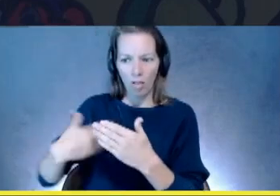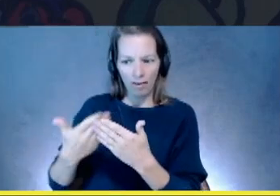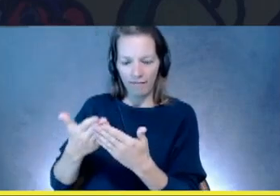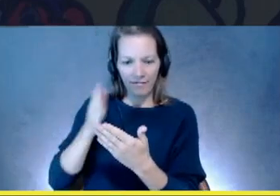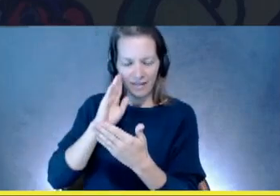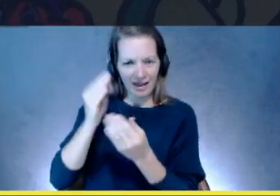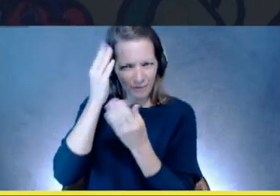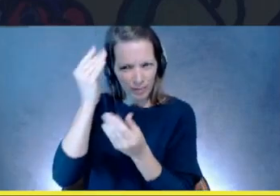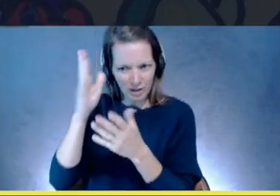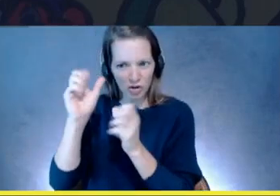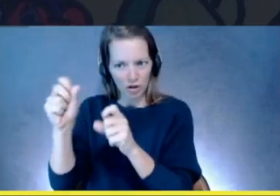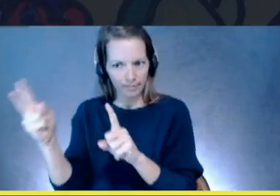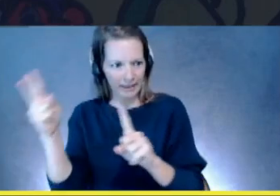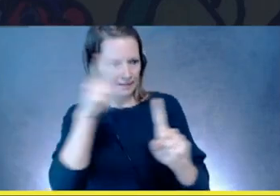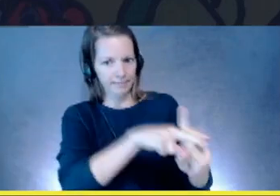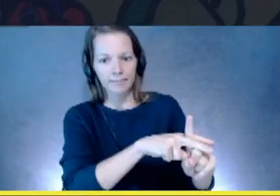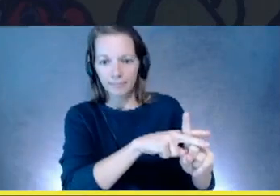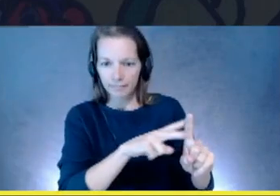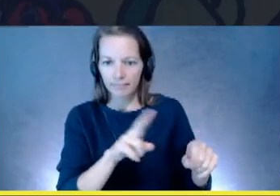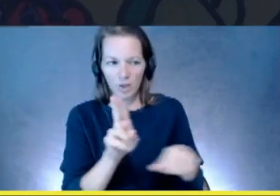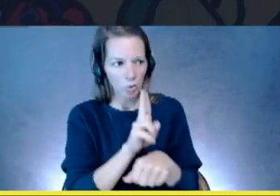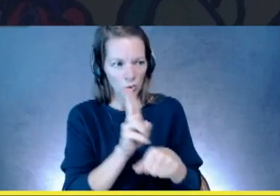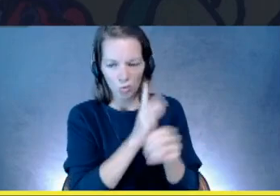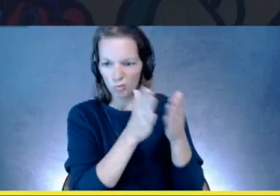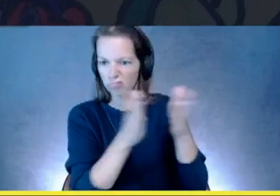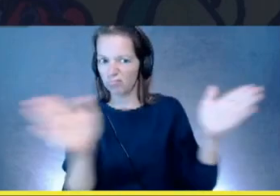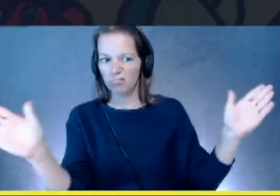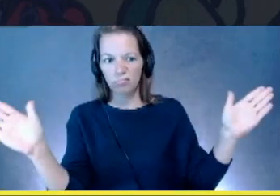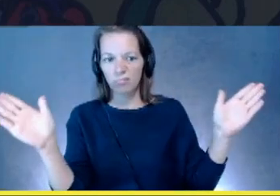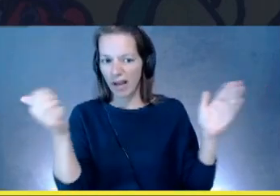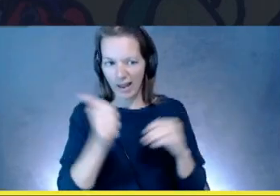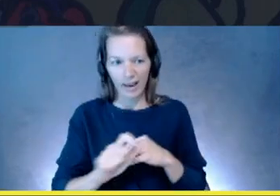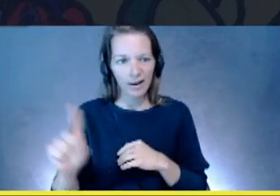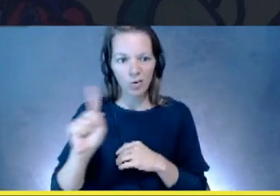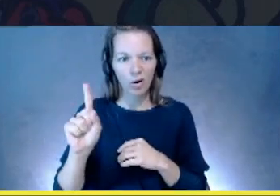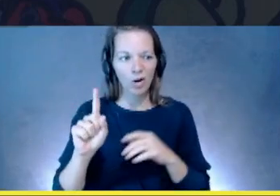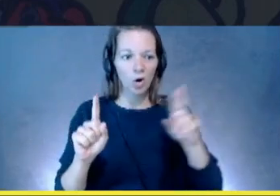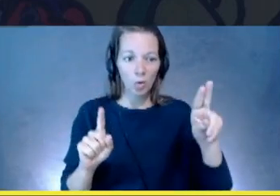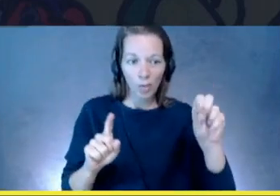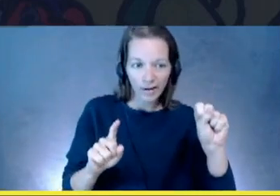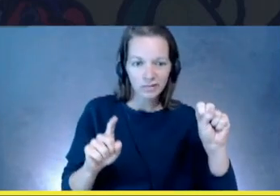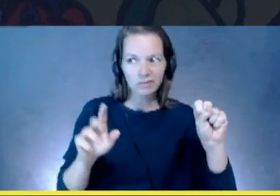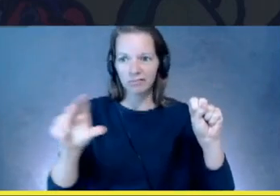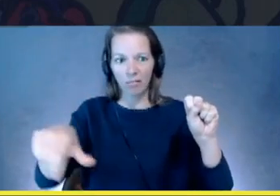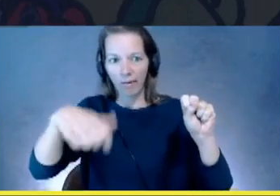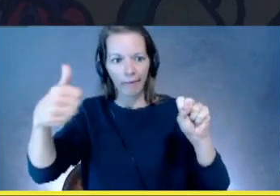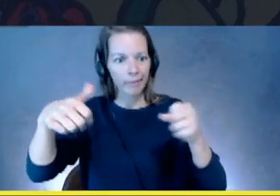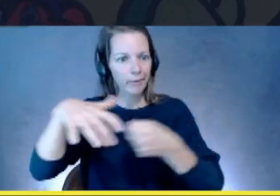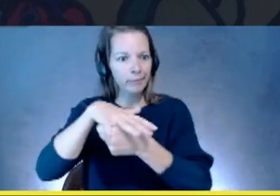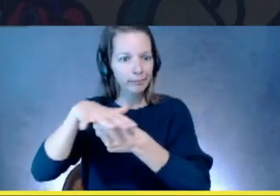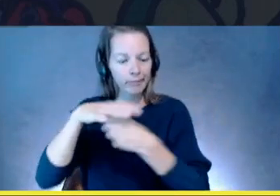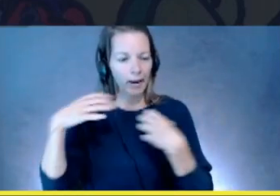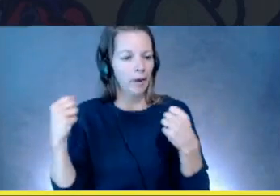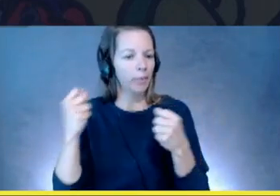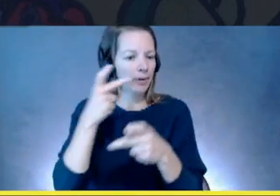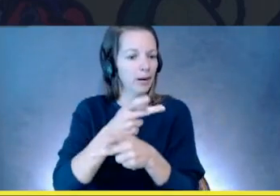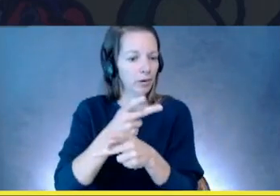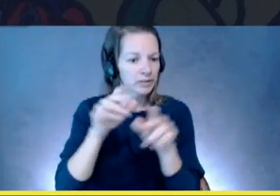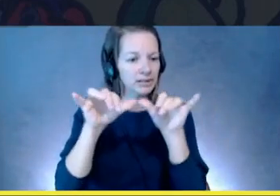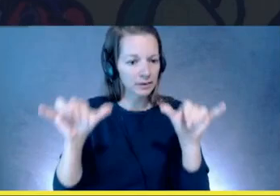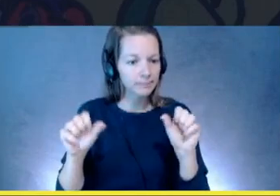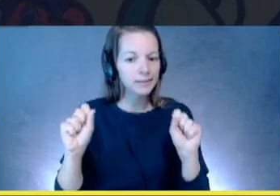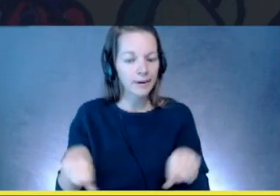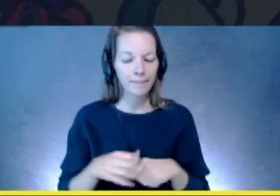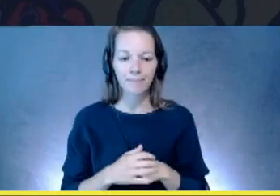research, can be universally applied to the US system and other healthcare systems. And